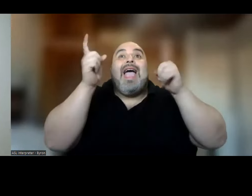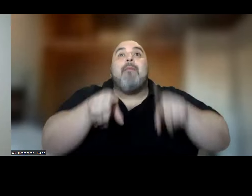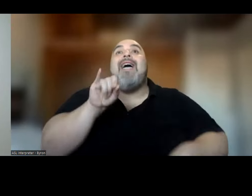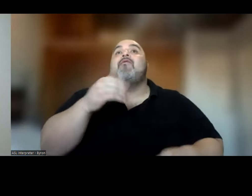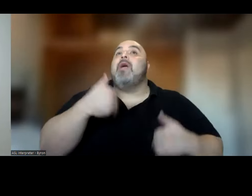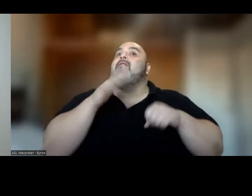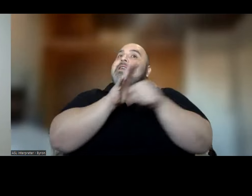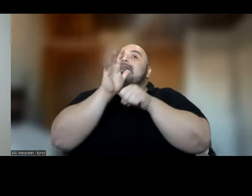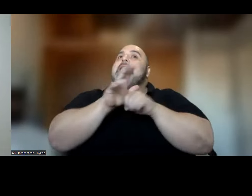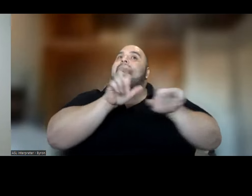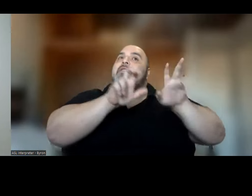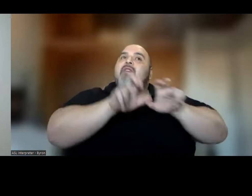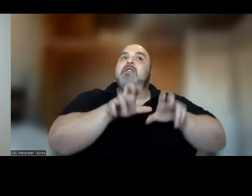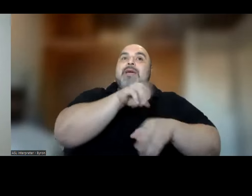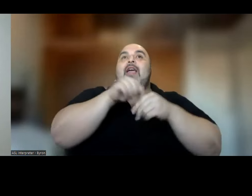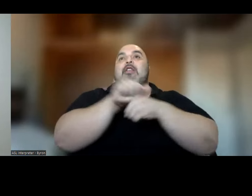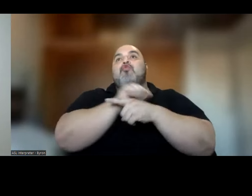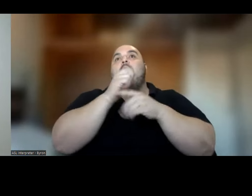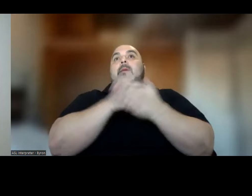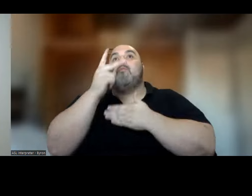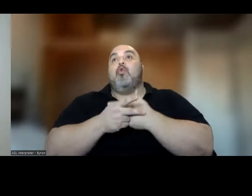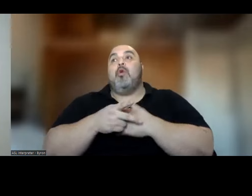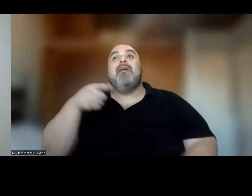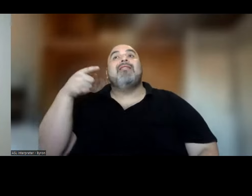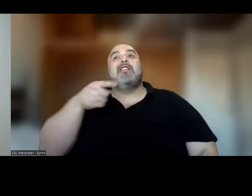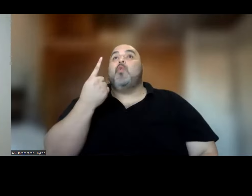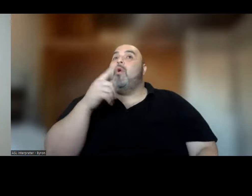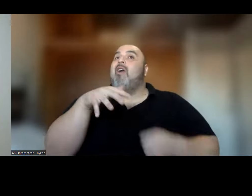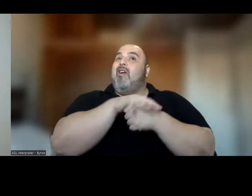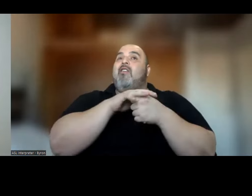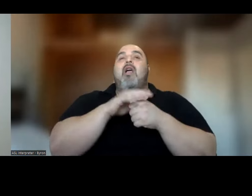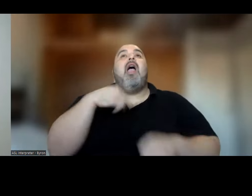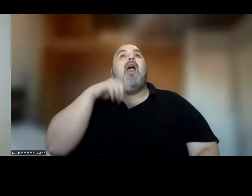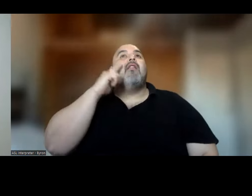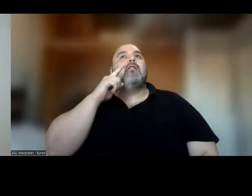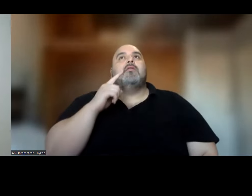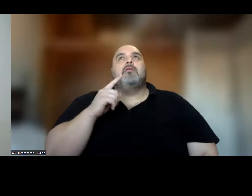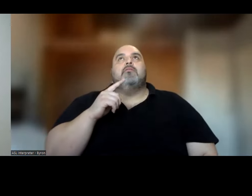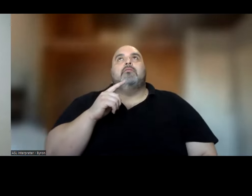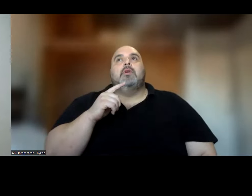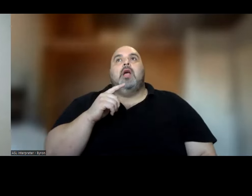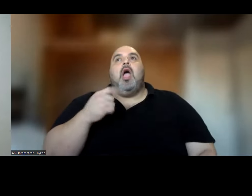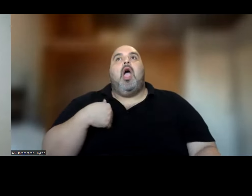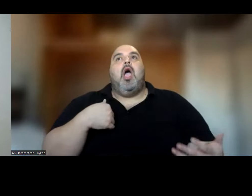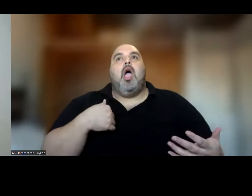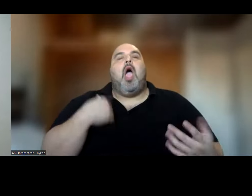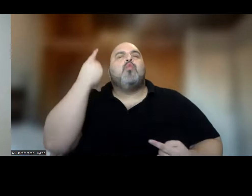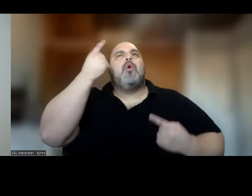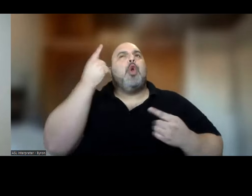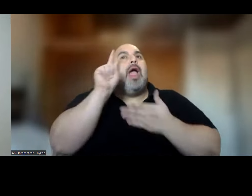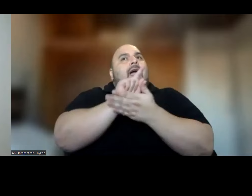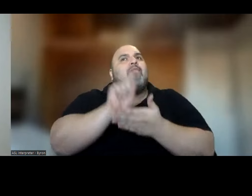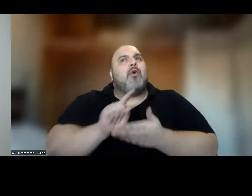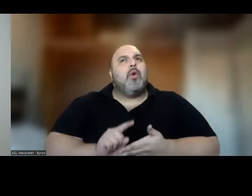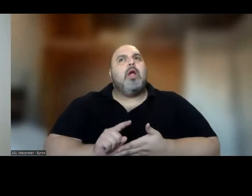in the training programs. This is one area that honestly, not that I wake up every day, but I wonder every week if it's going to